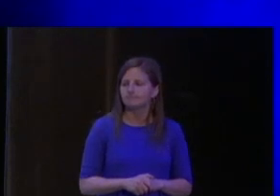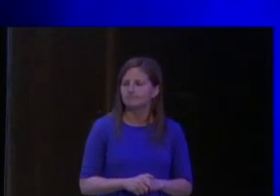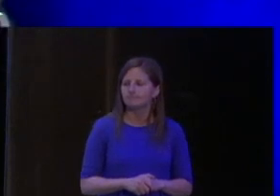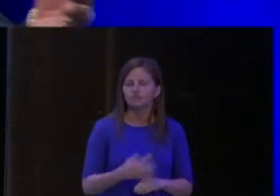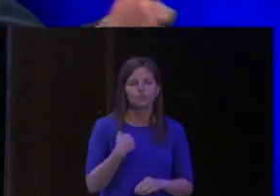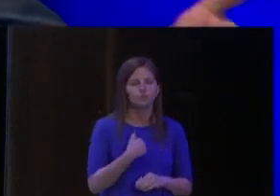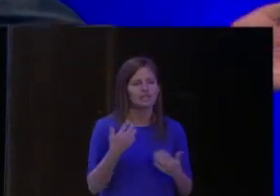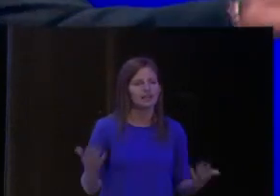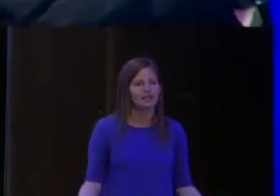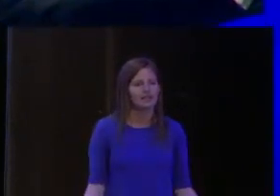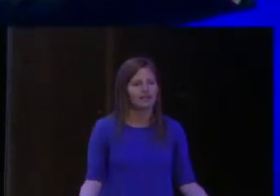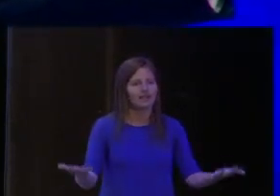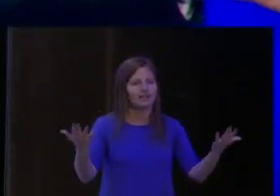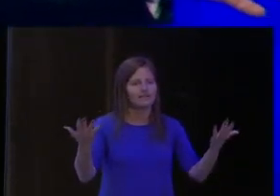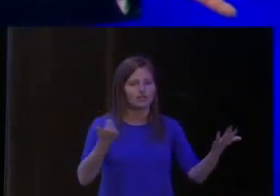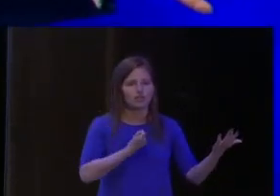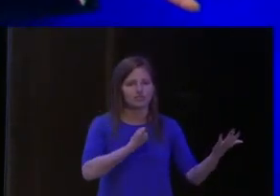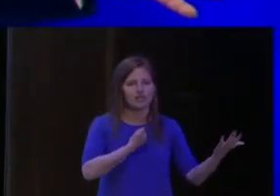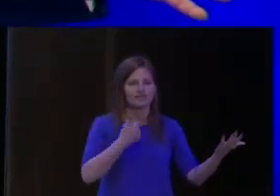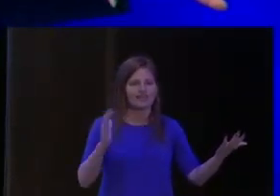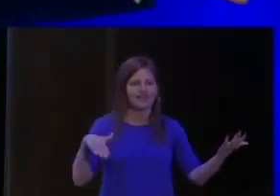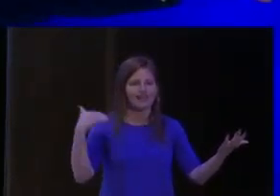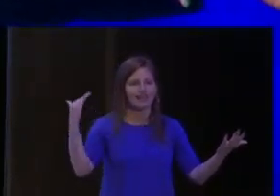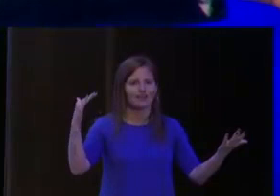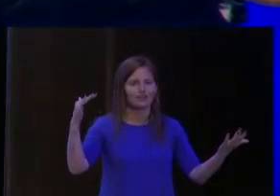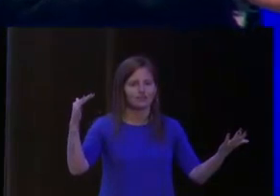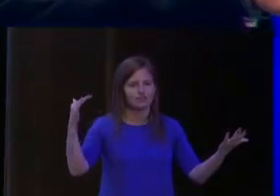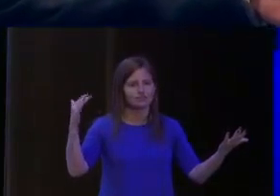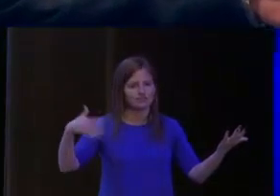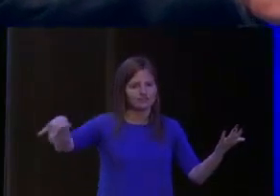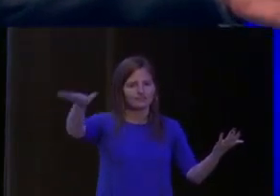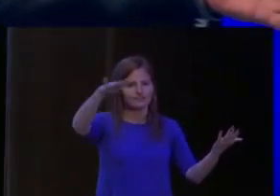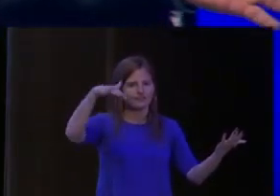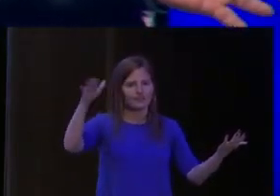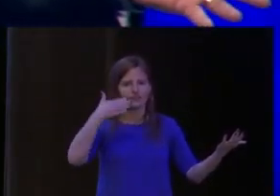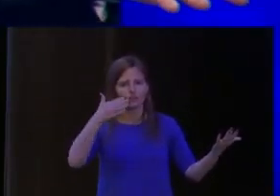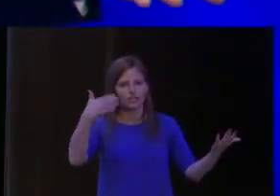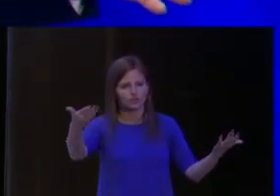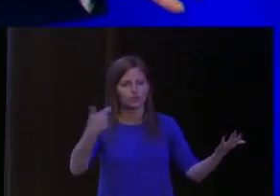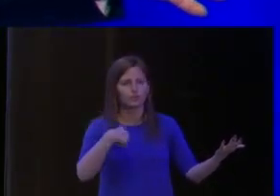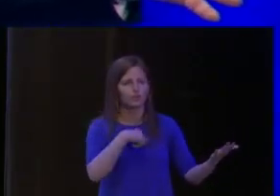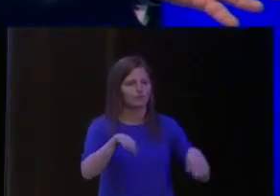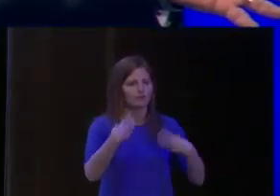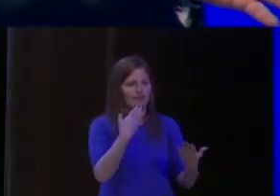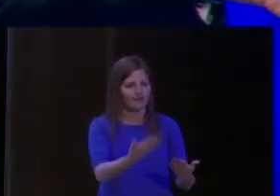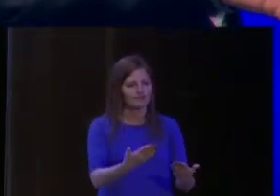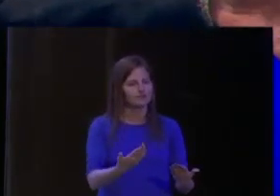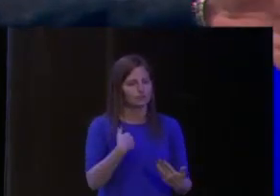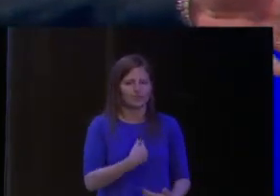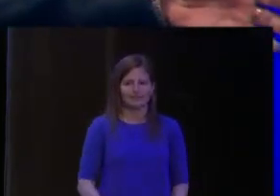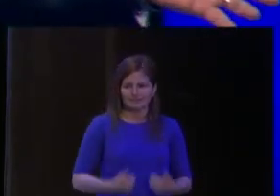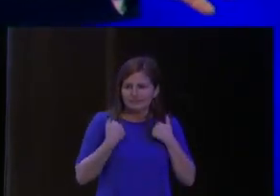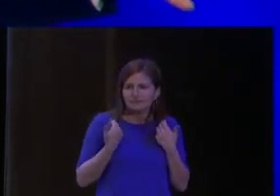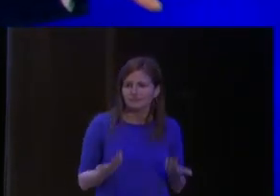We lift ourselves higher into the field of gratitude. We're so thankful and grateful that we exist